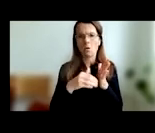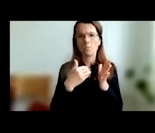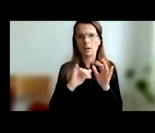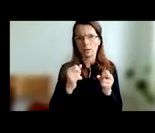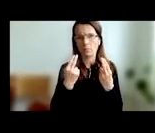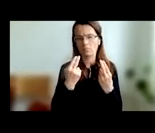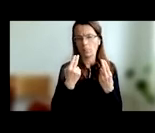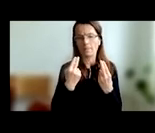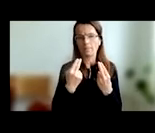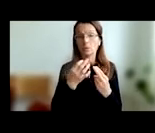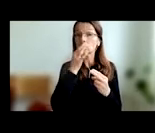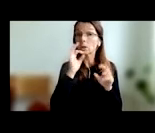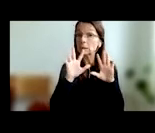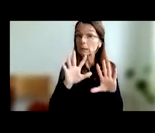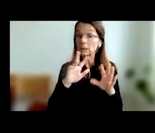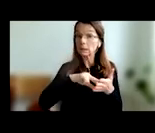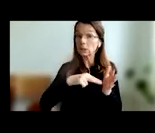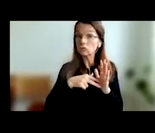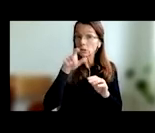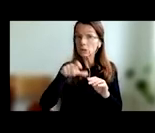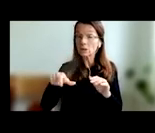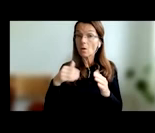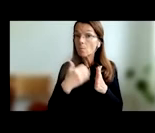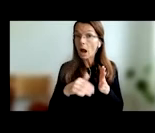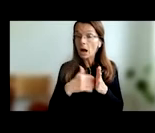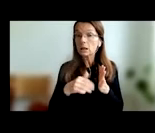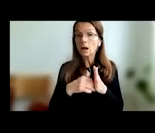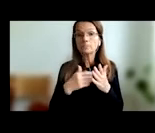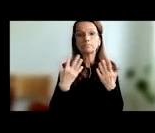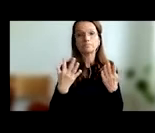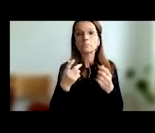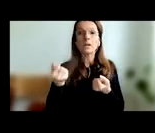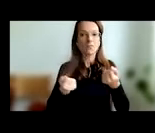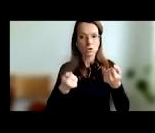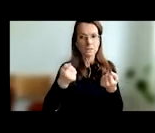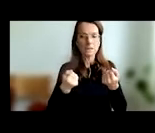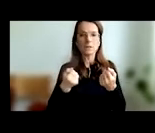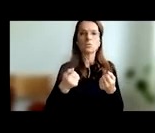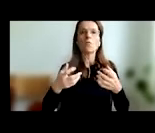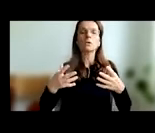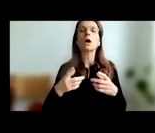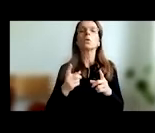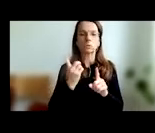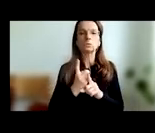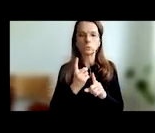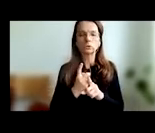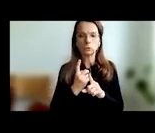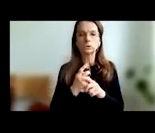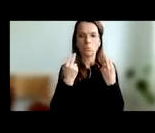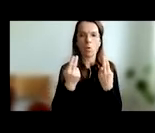that each shortage is important if there are